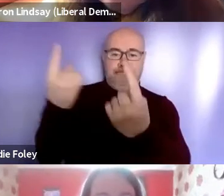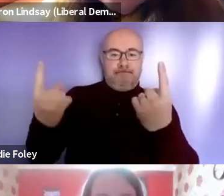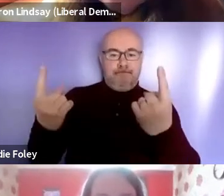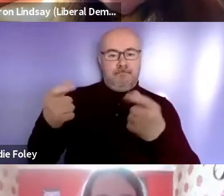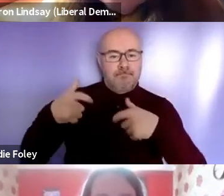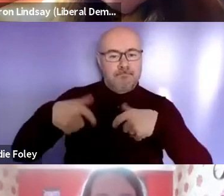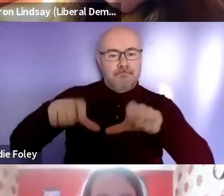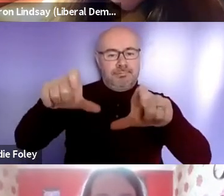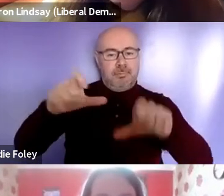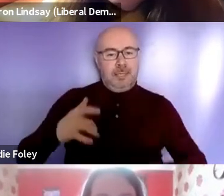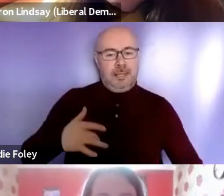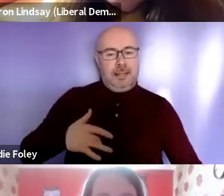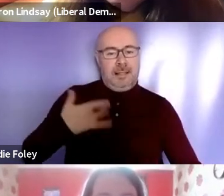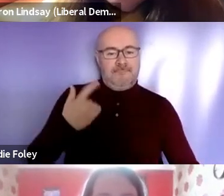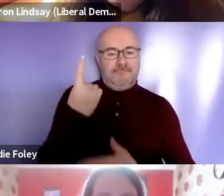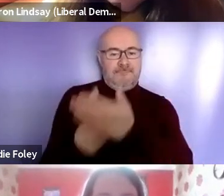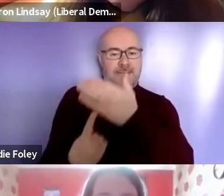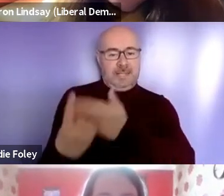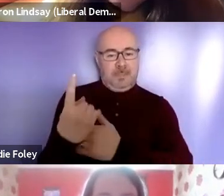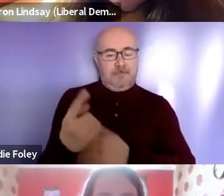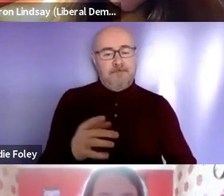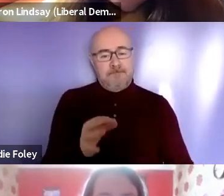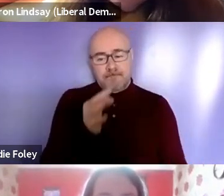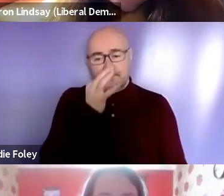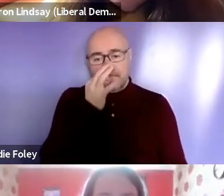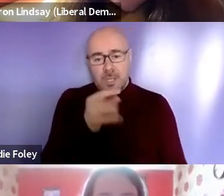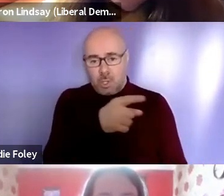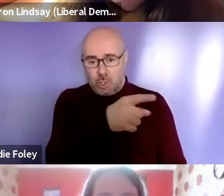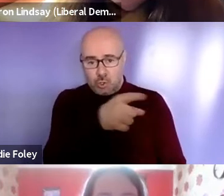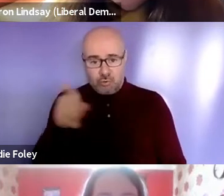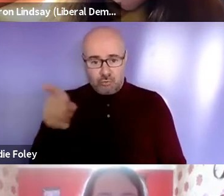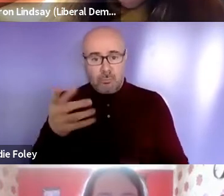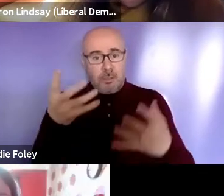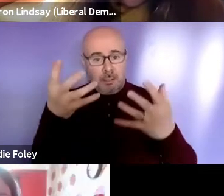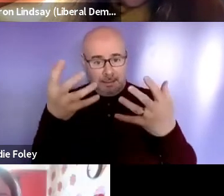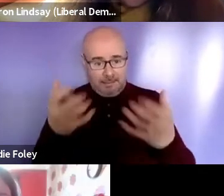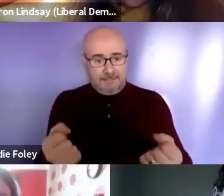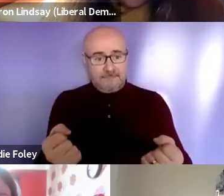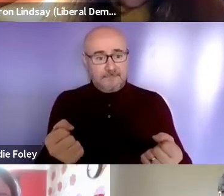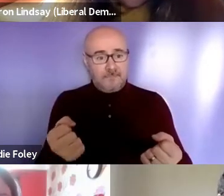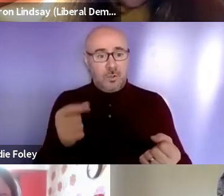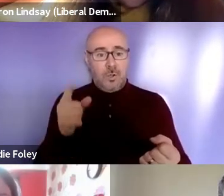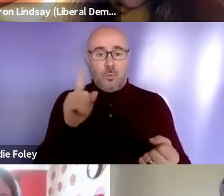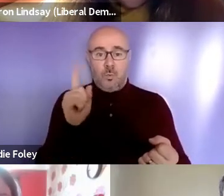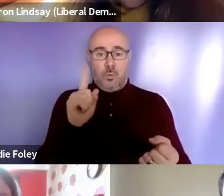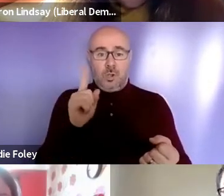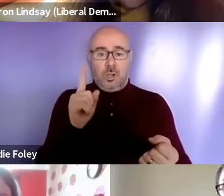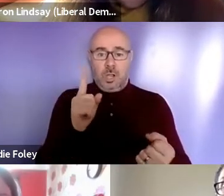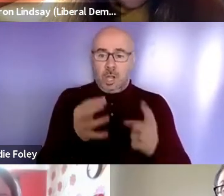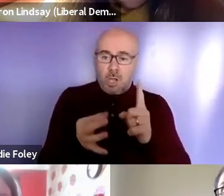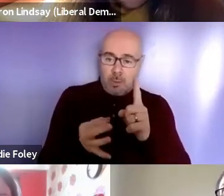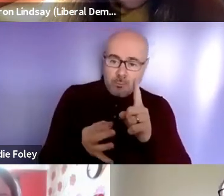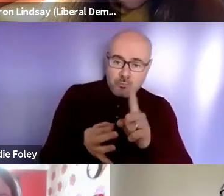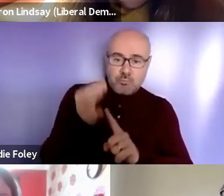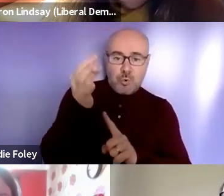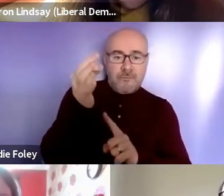do all your parties have to increase access to public transport for disabled people? I'm told, for